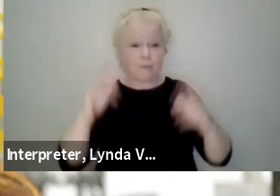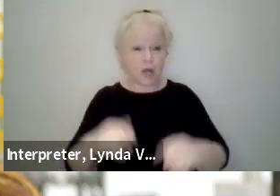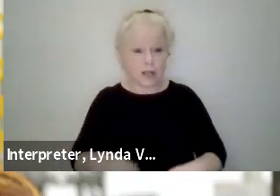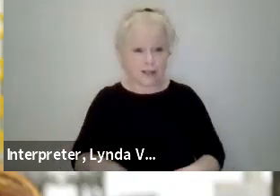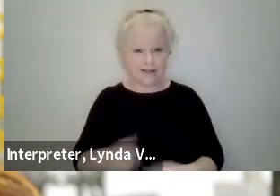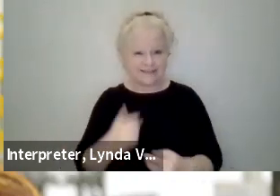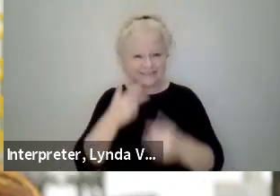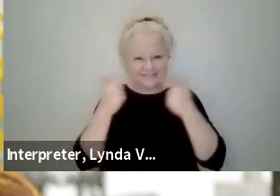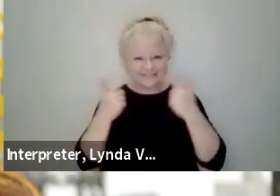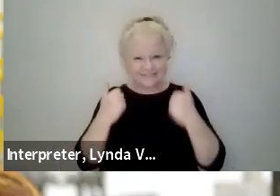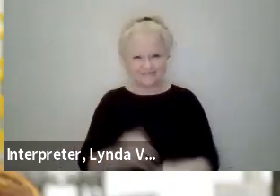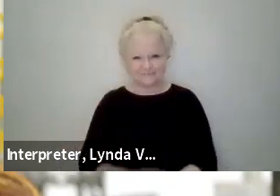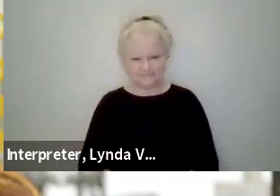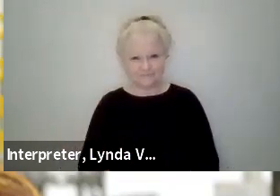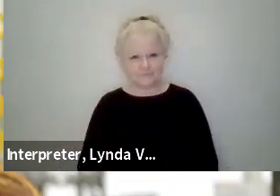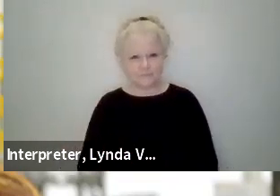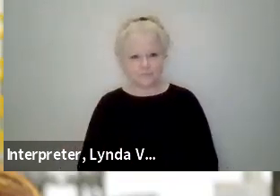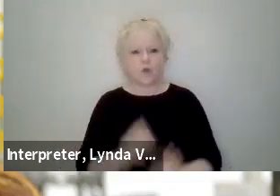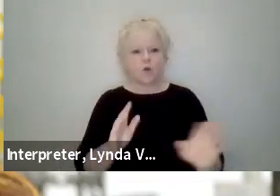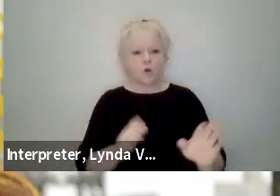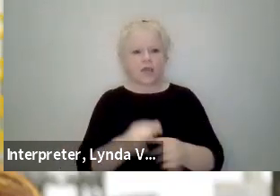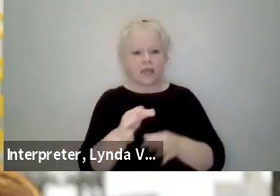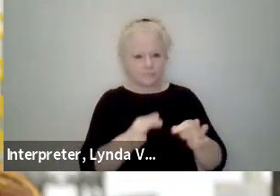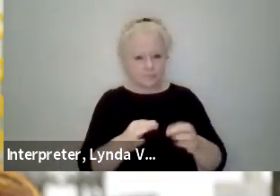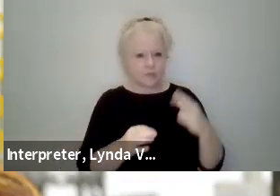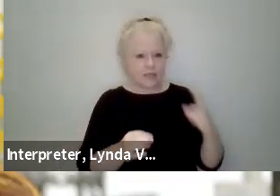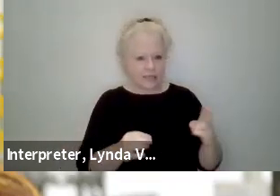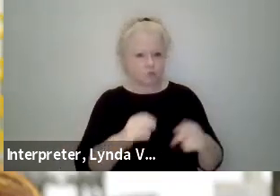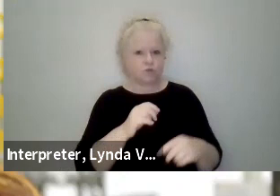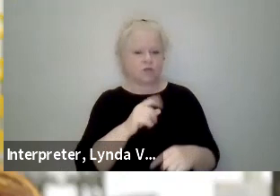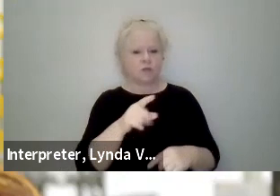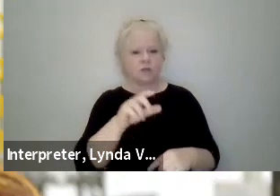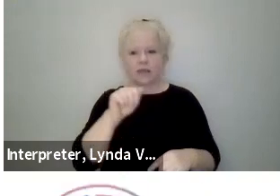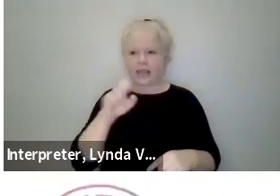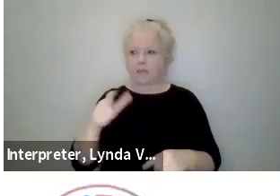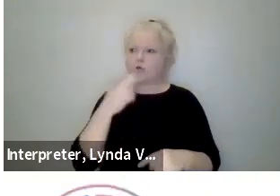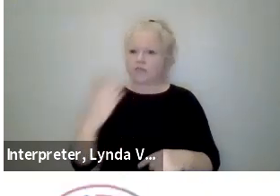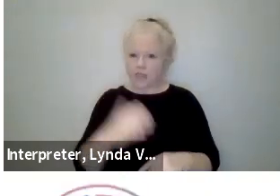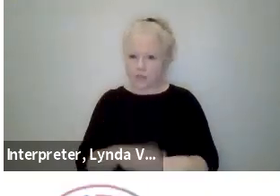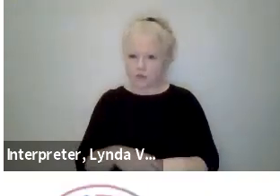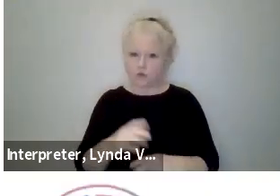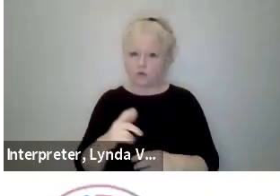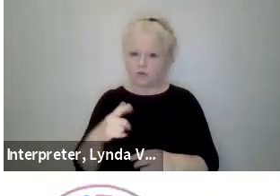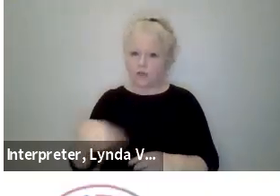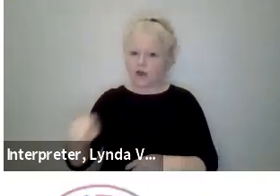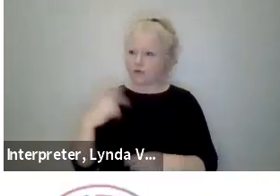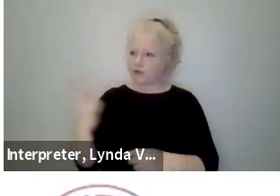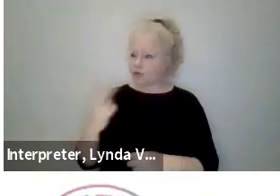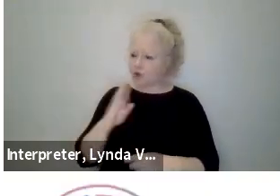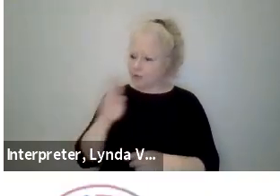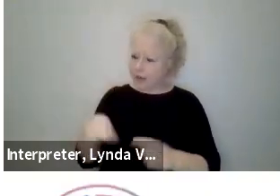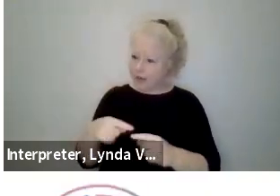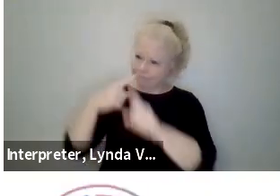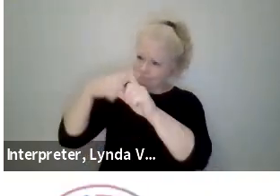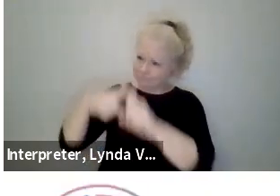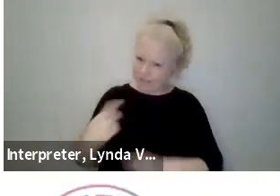Yeah, I guess I'll give a quick history lesson. You know, April, I appreciate the kind words you said about Adam and I and the inclusion efforts